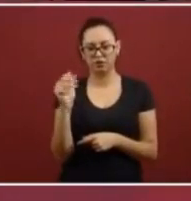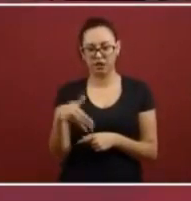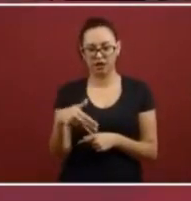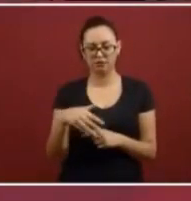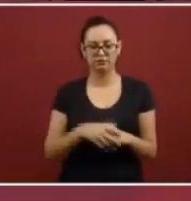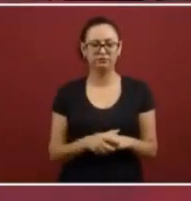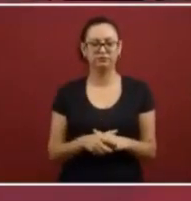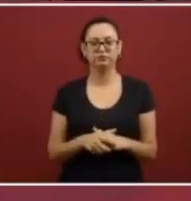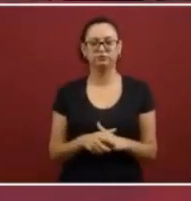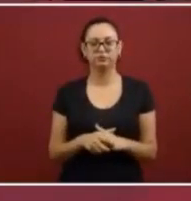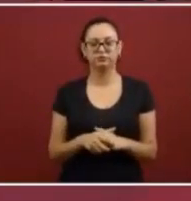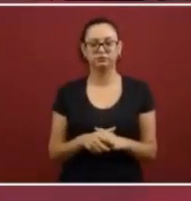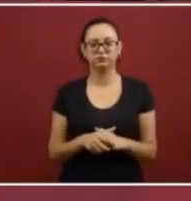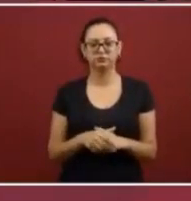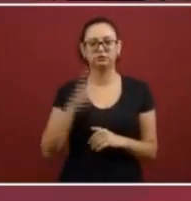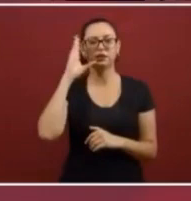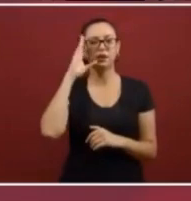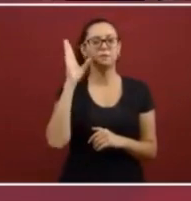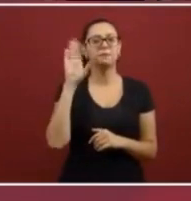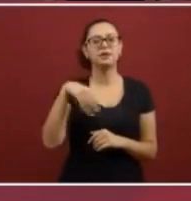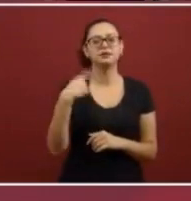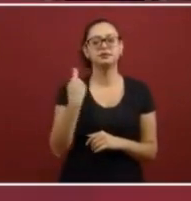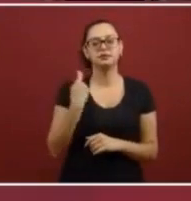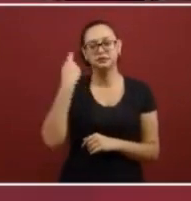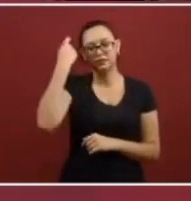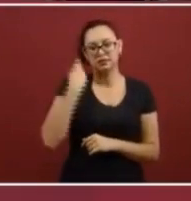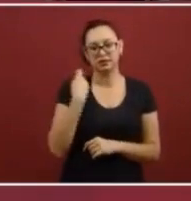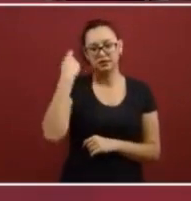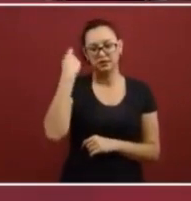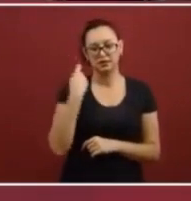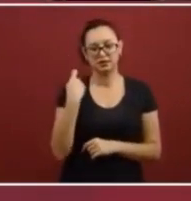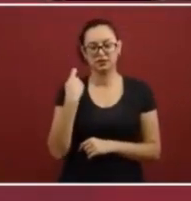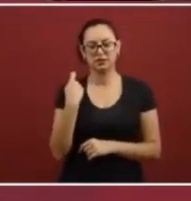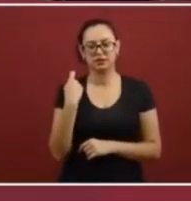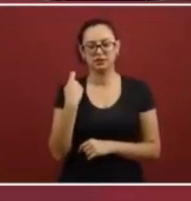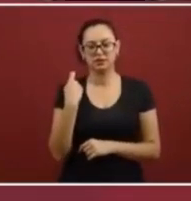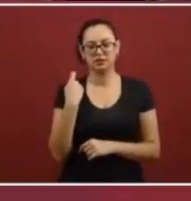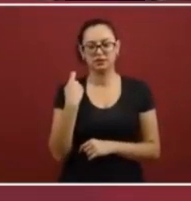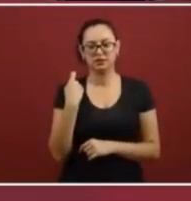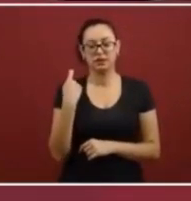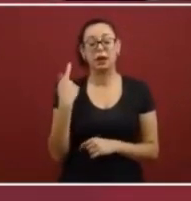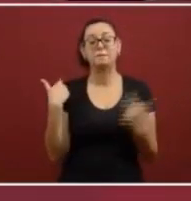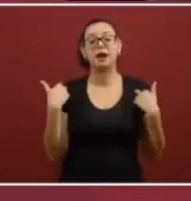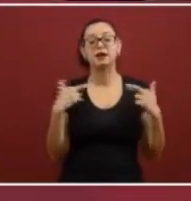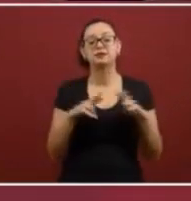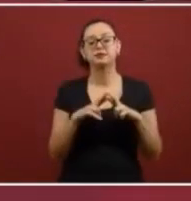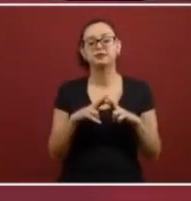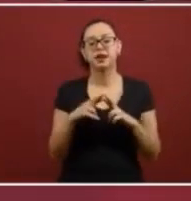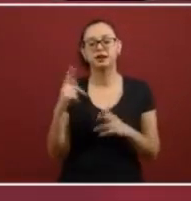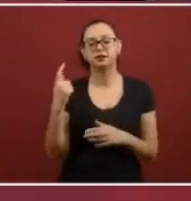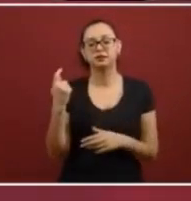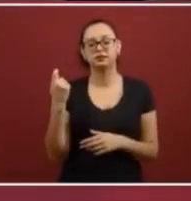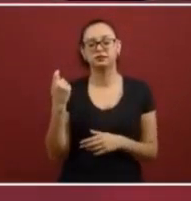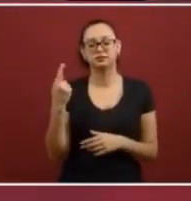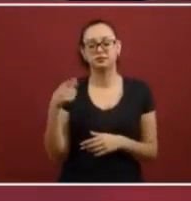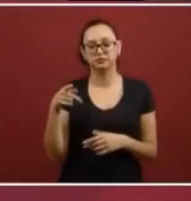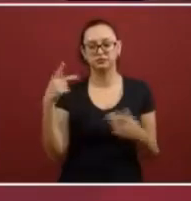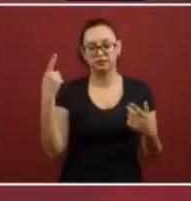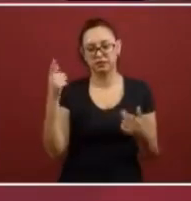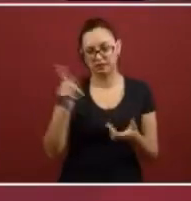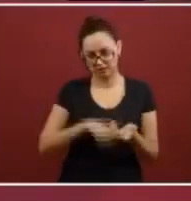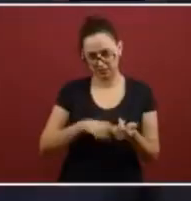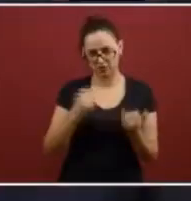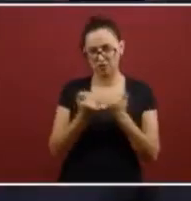maestra a teacher, and jubilada, retired teacher, de la and had Facultad de Ciencias what do you say,